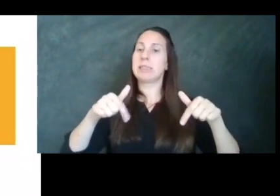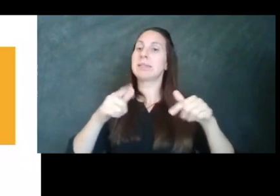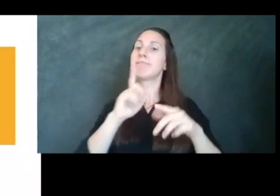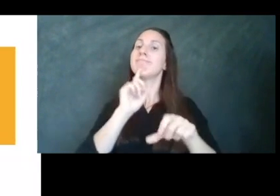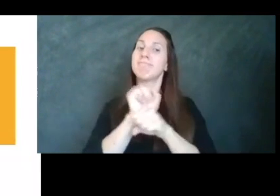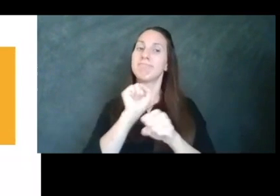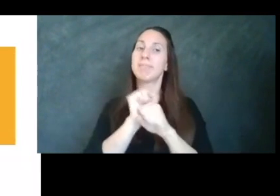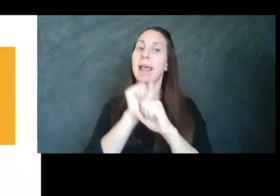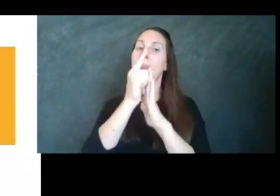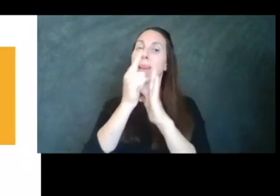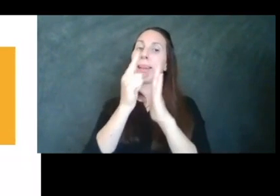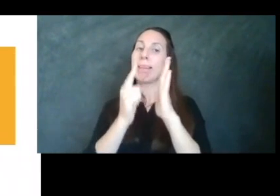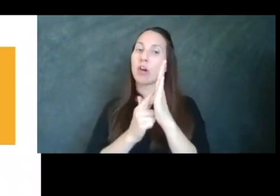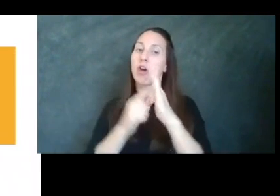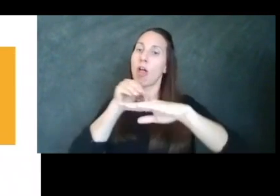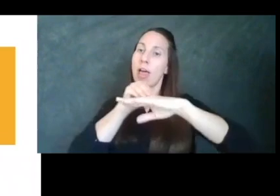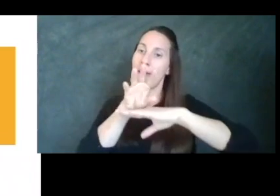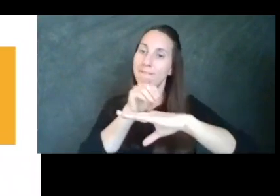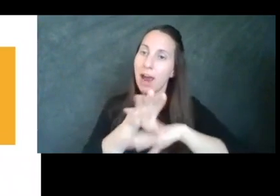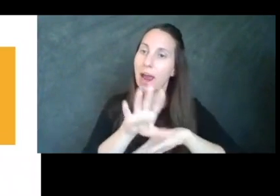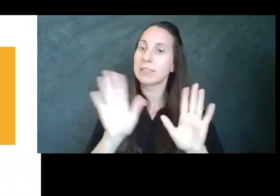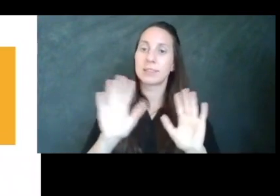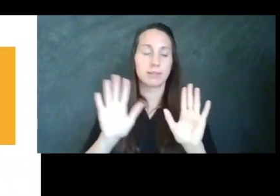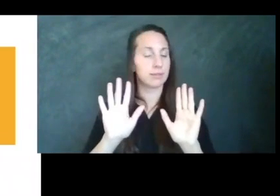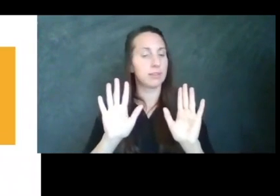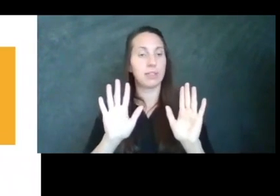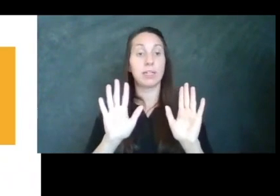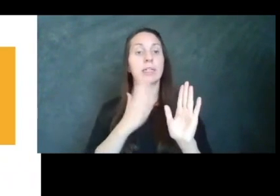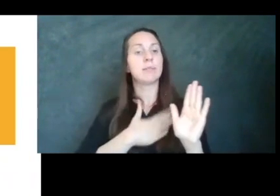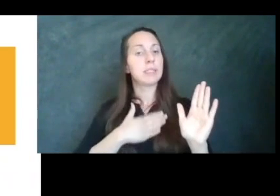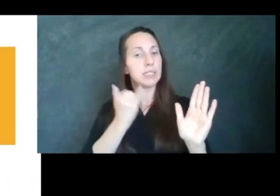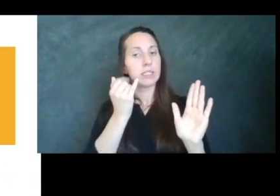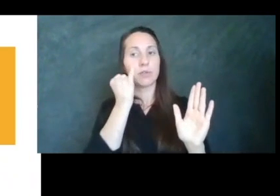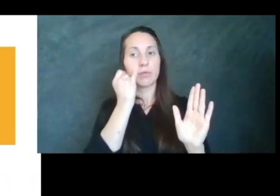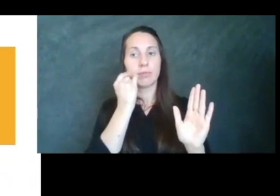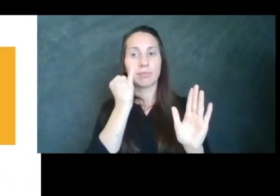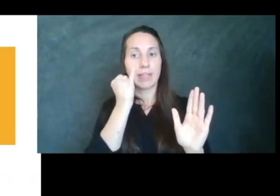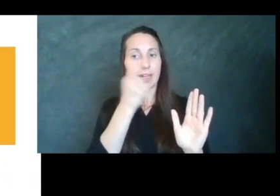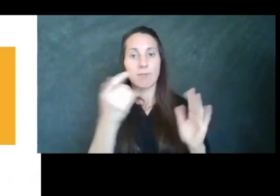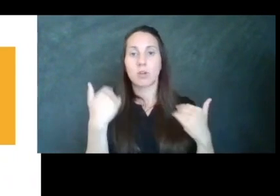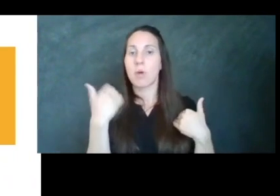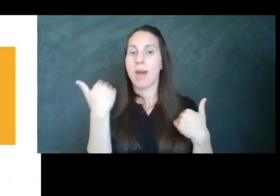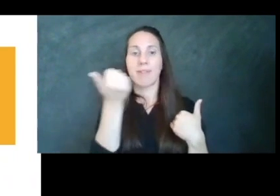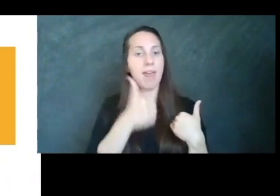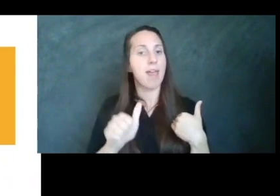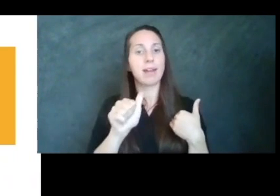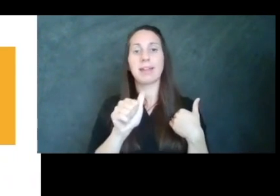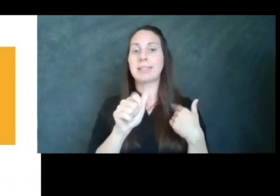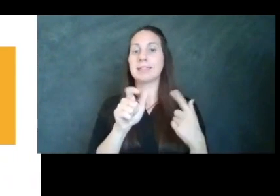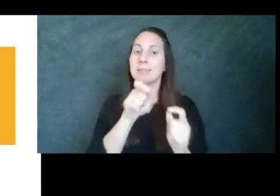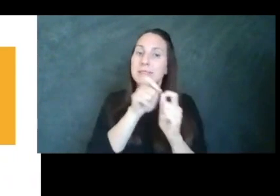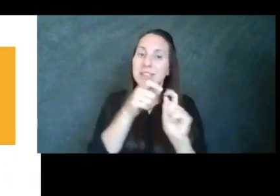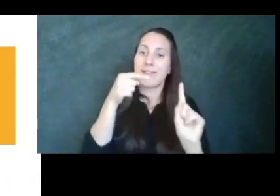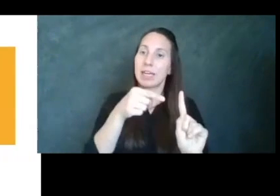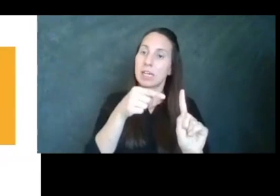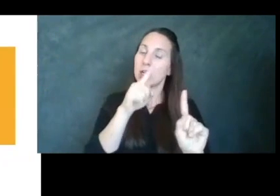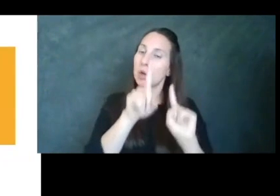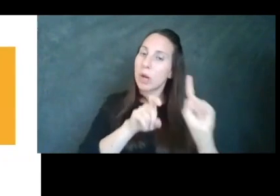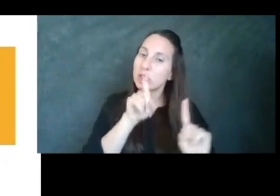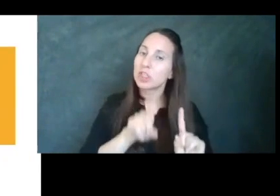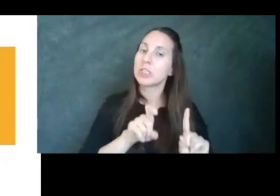a lawyer-client relationship. Please, for any individual legal questions, retain or consult your own